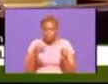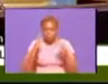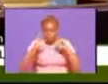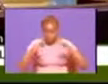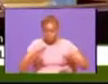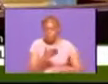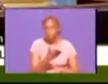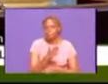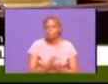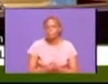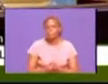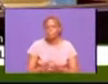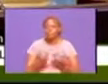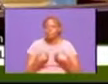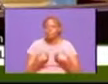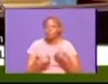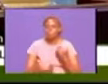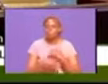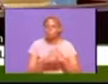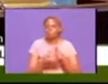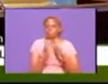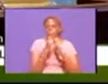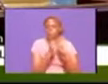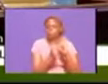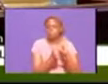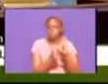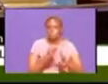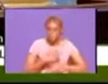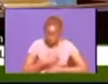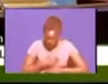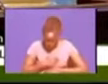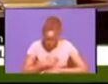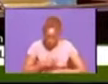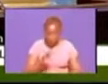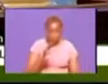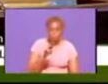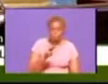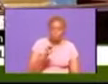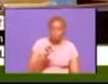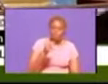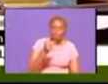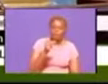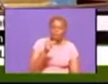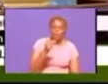shall have now contribution from the Honorable Obo Mohammed, member for Lamu.